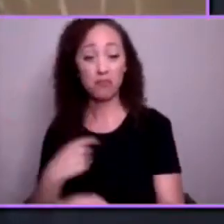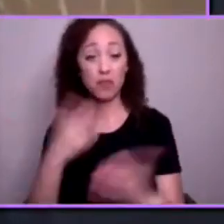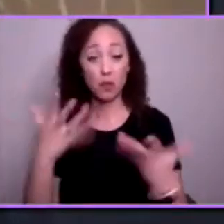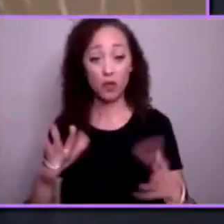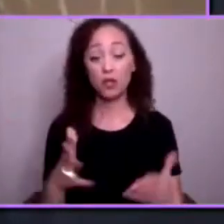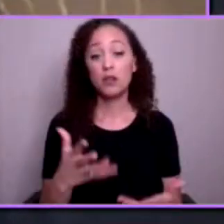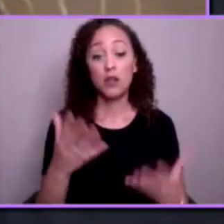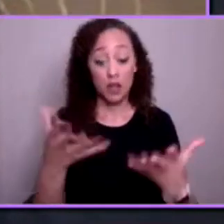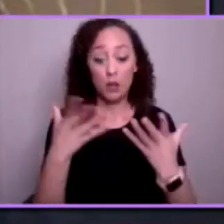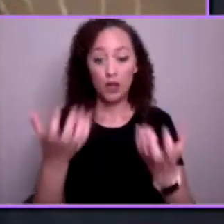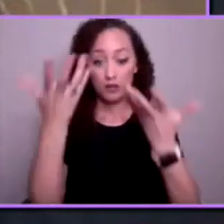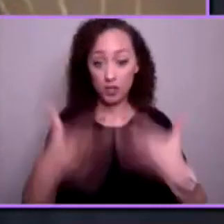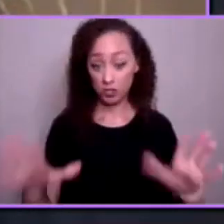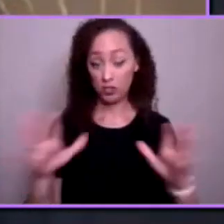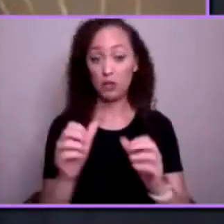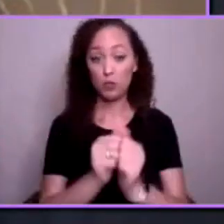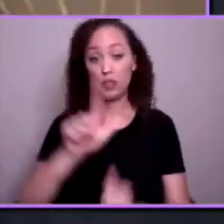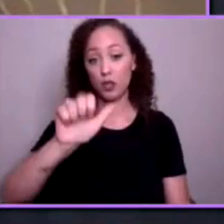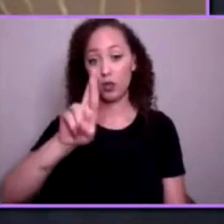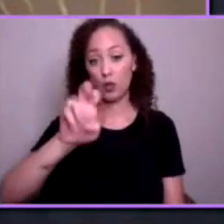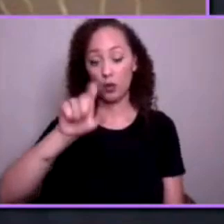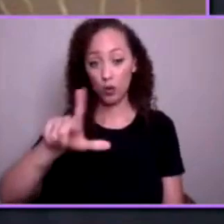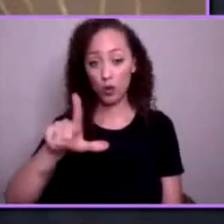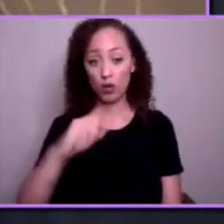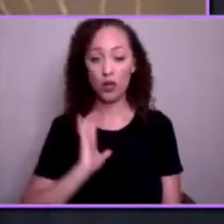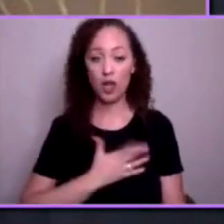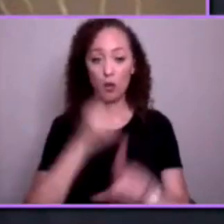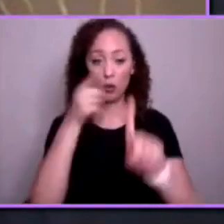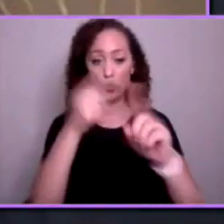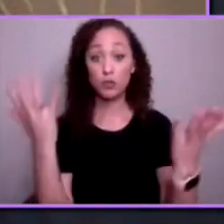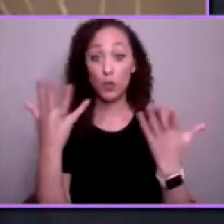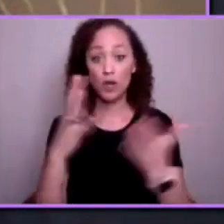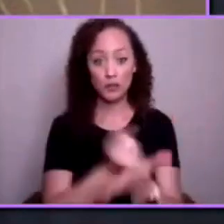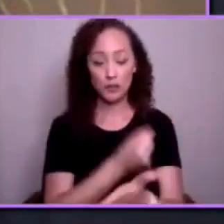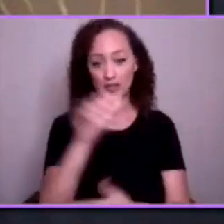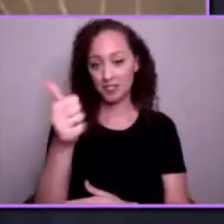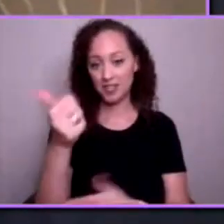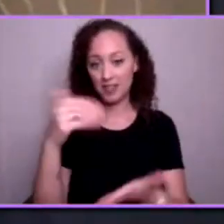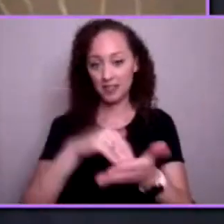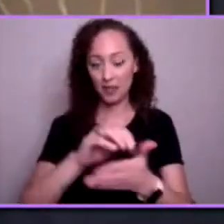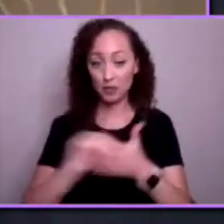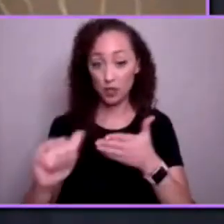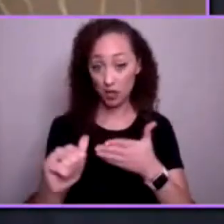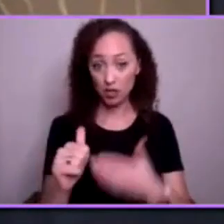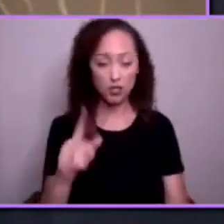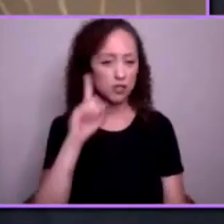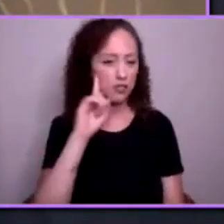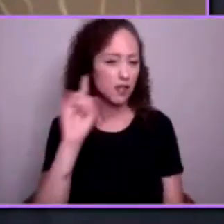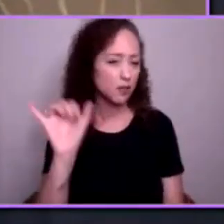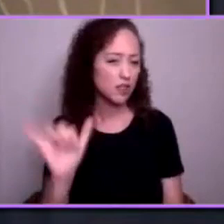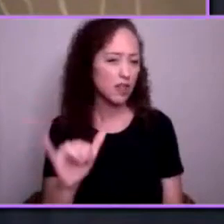reach $10,000 for the today. It sounds like we're at $8,000 right now. So please, if you are